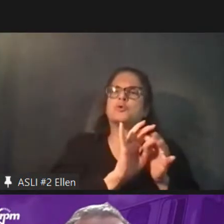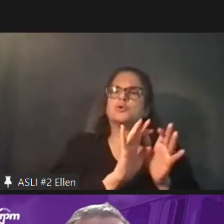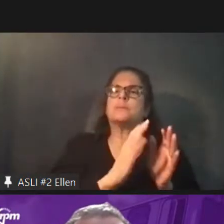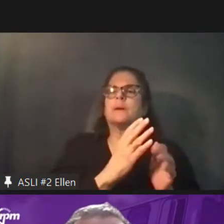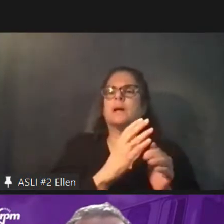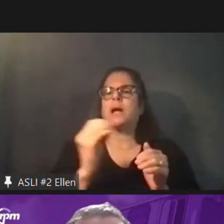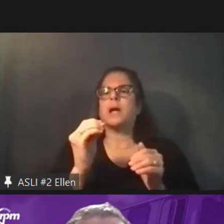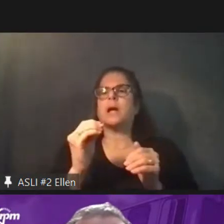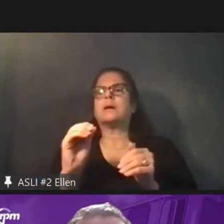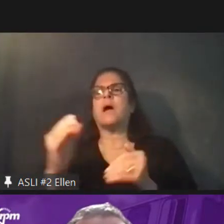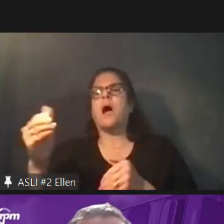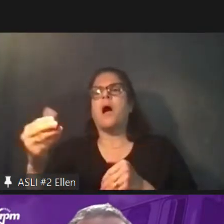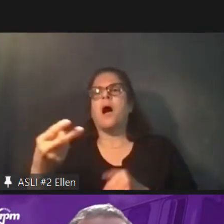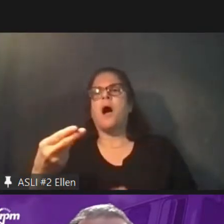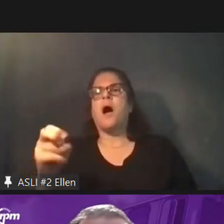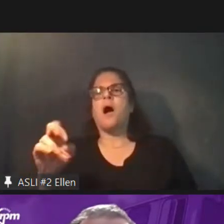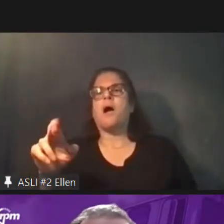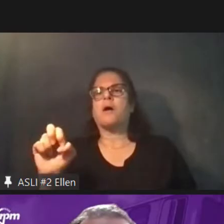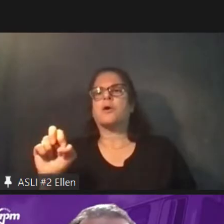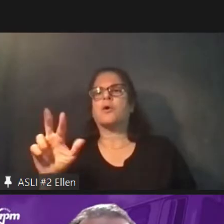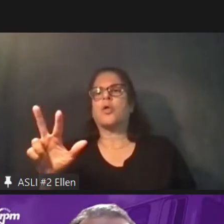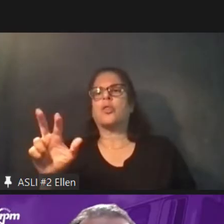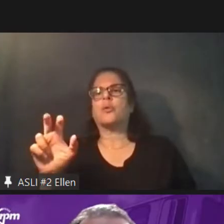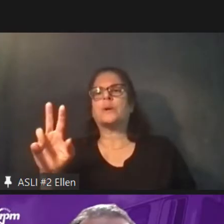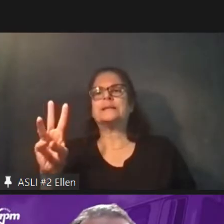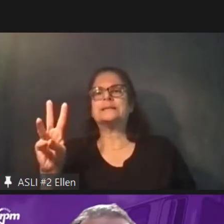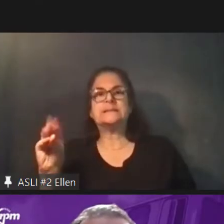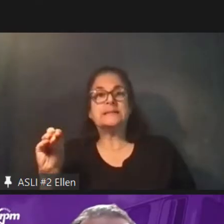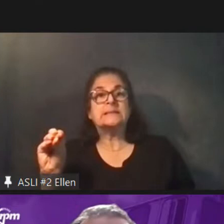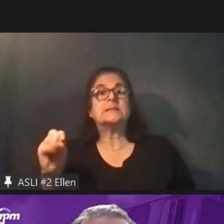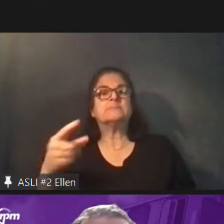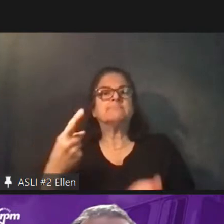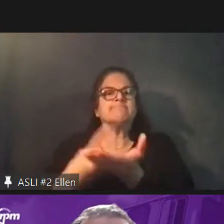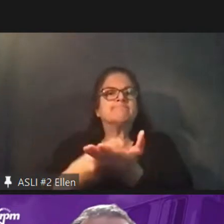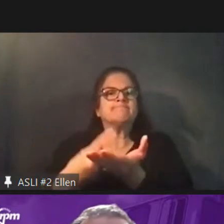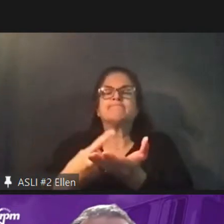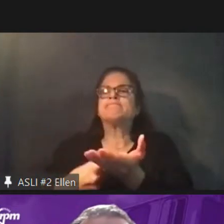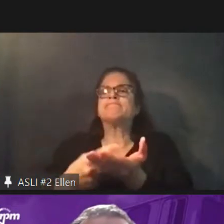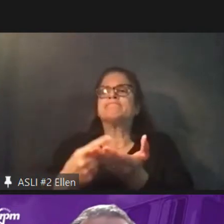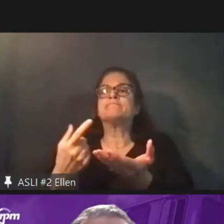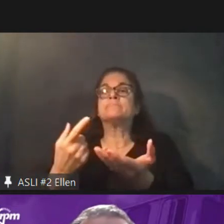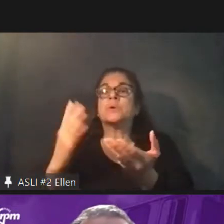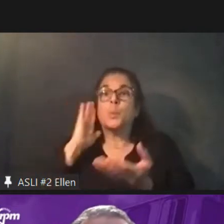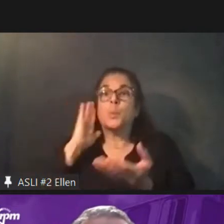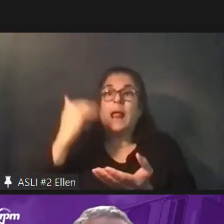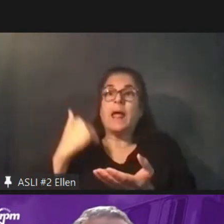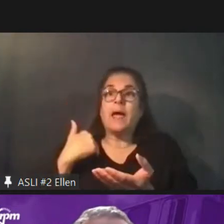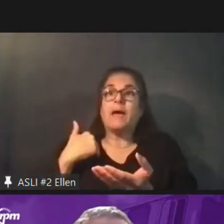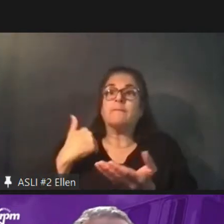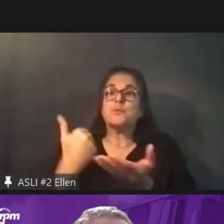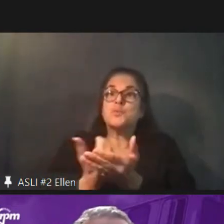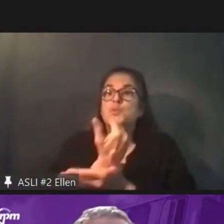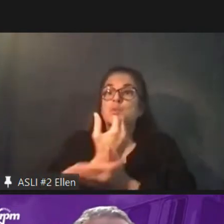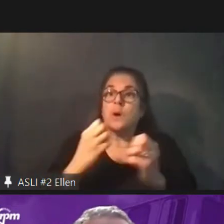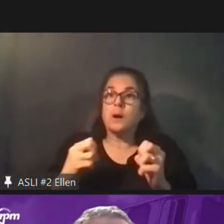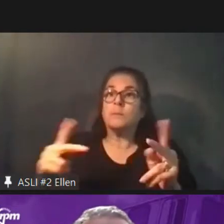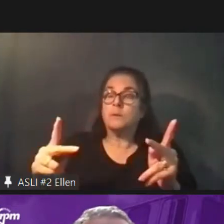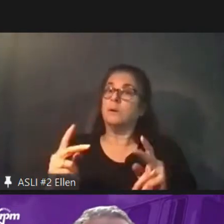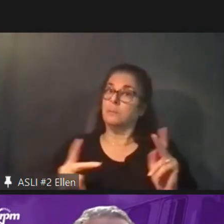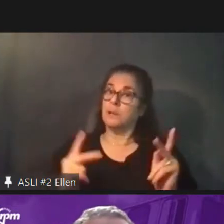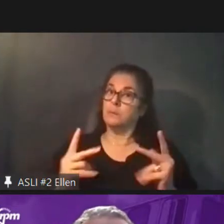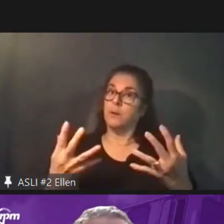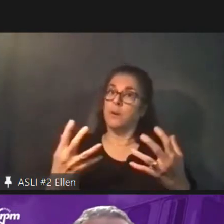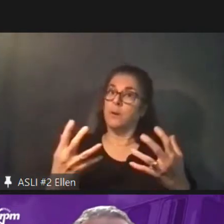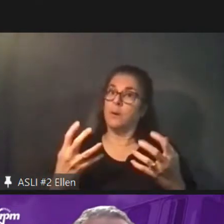Hire 360, to discuss upcoming opportunities on the project and how to prepare individuals interested in a career in construction to